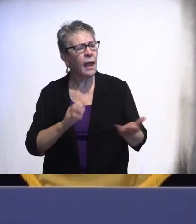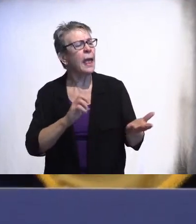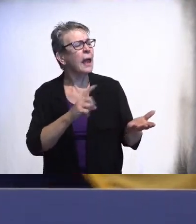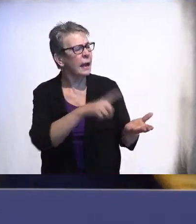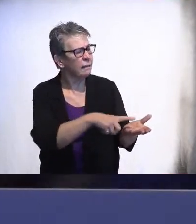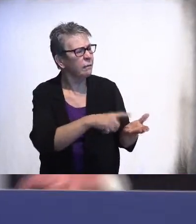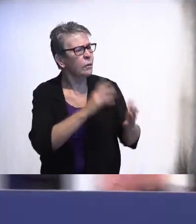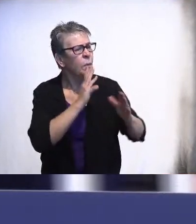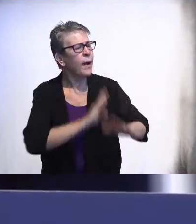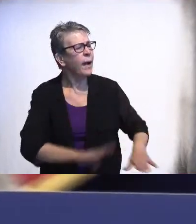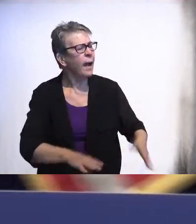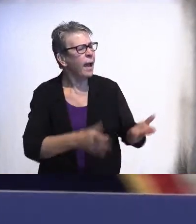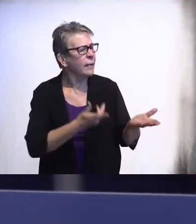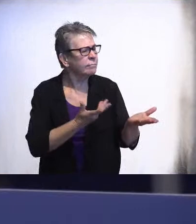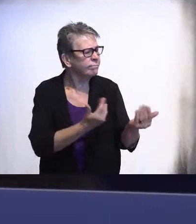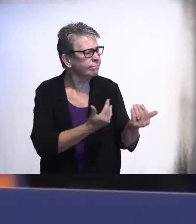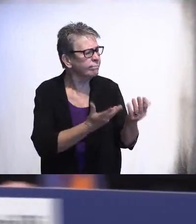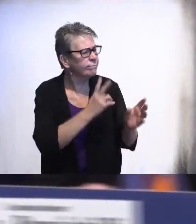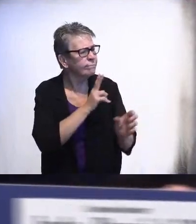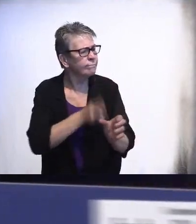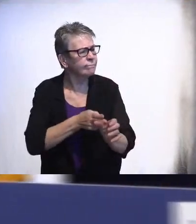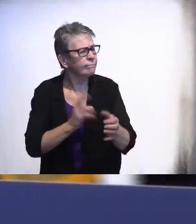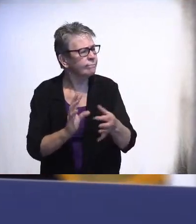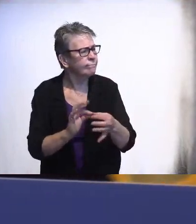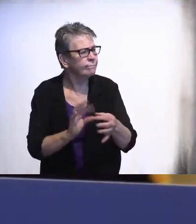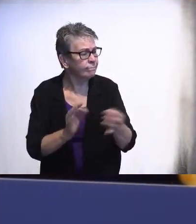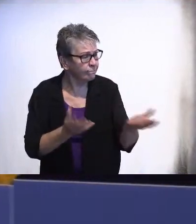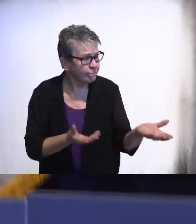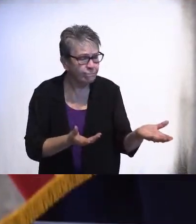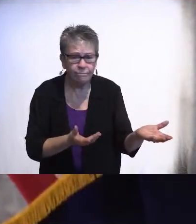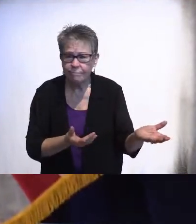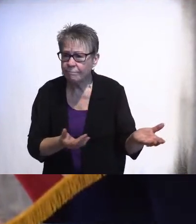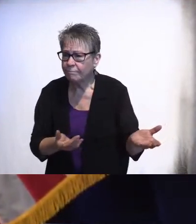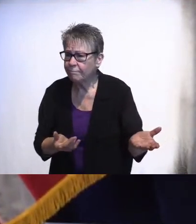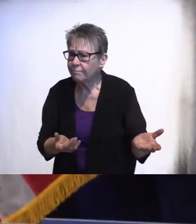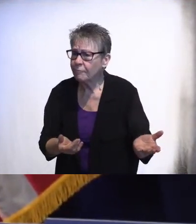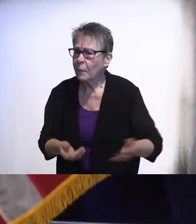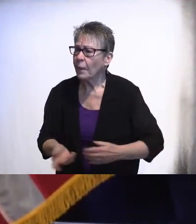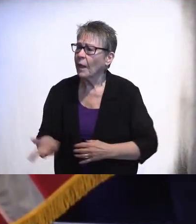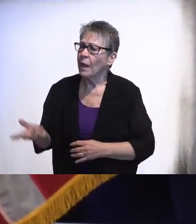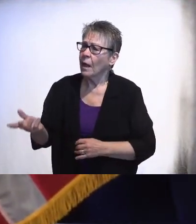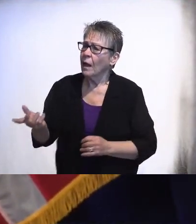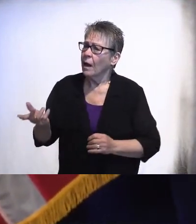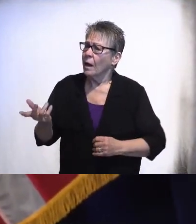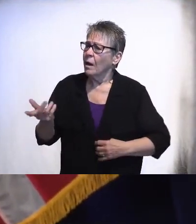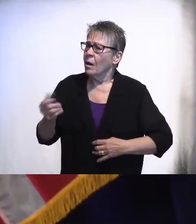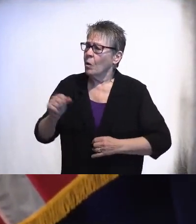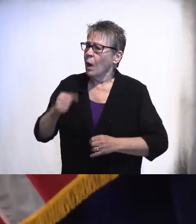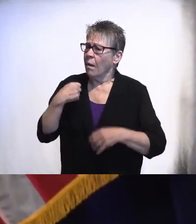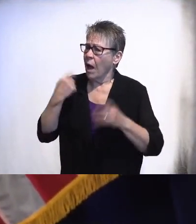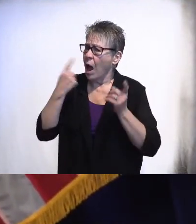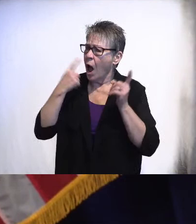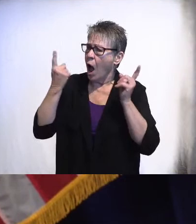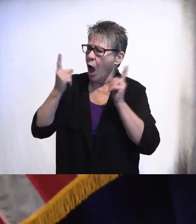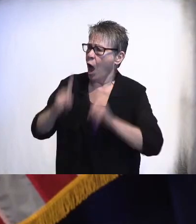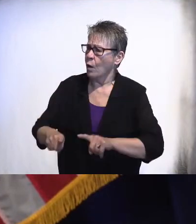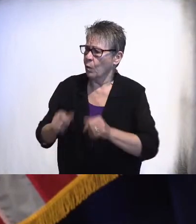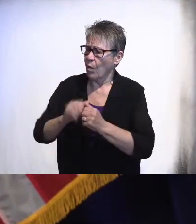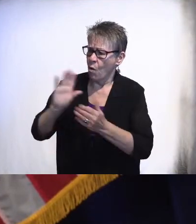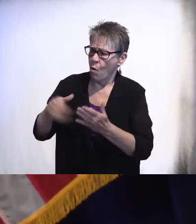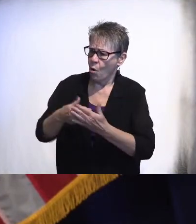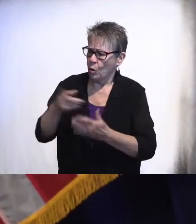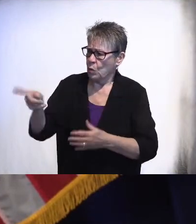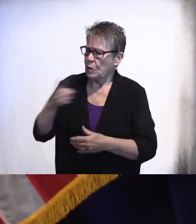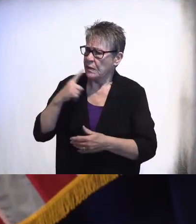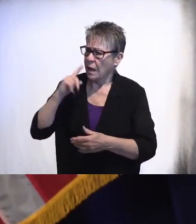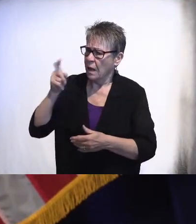add? Well, I think you hit the nail on the head there, yes. While we do not have an entire crystal ball, I do not know for sure exactly where